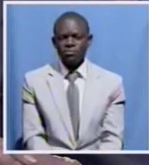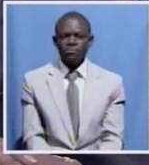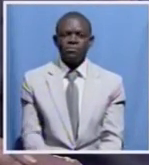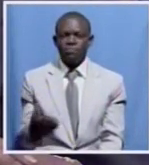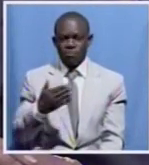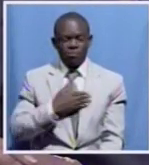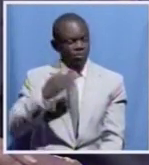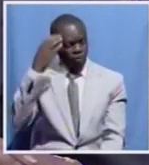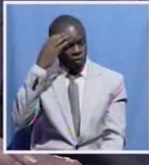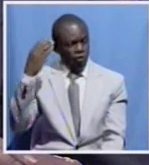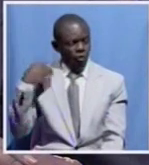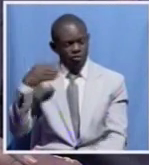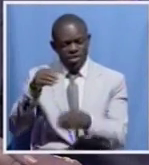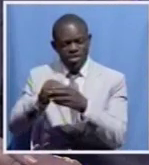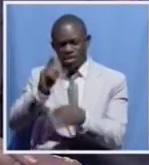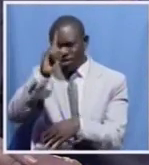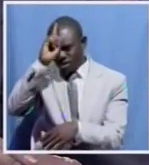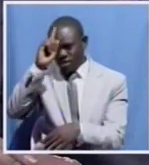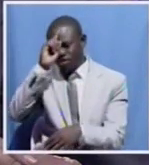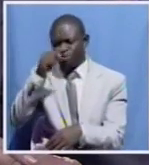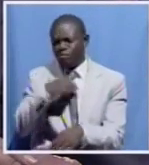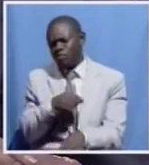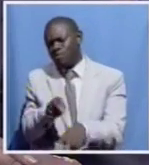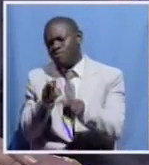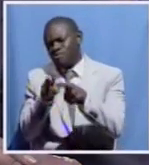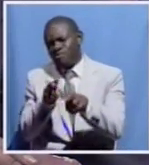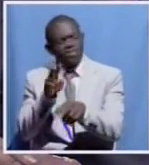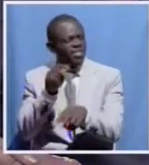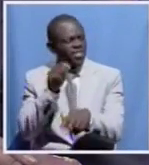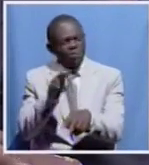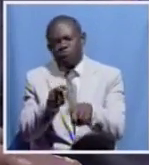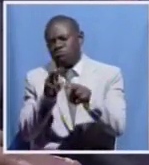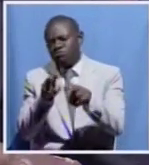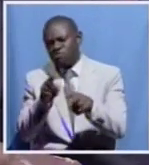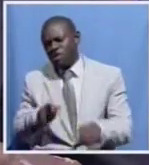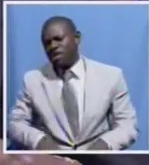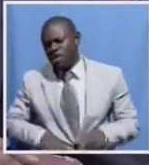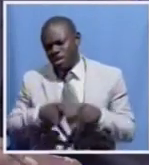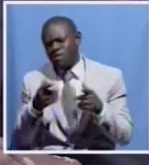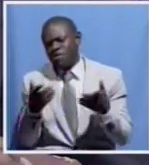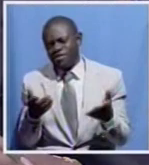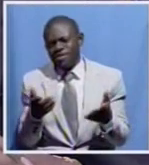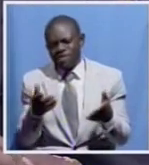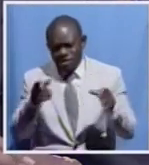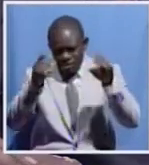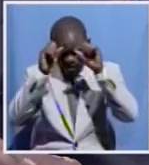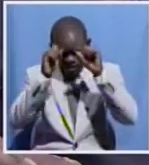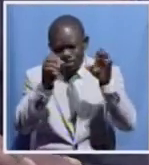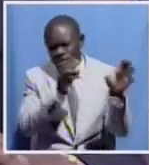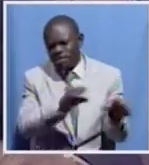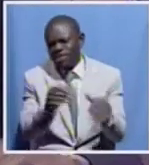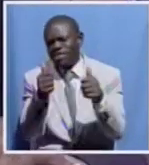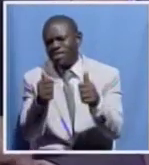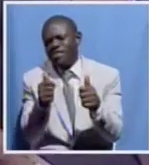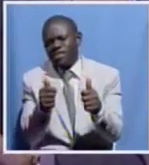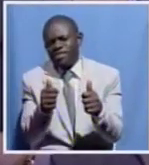Berlin, and I think the president outdid himself, and he must be